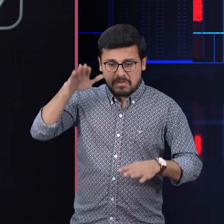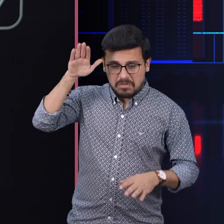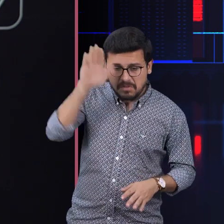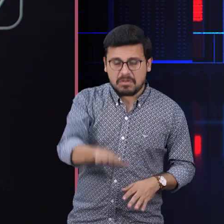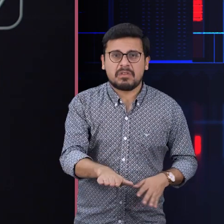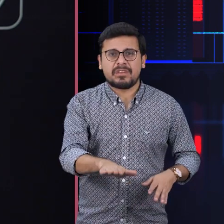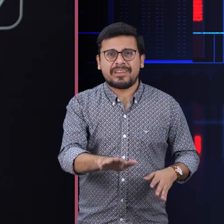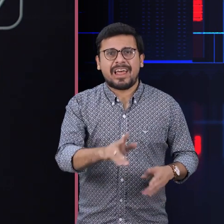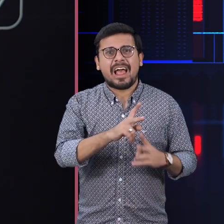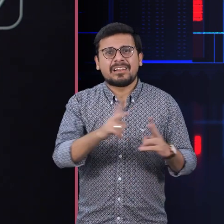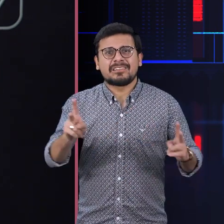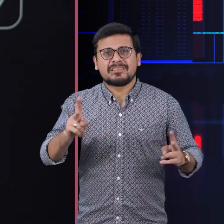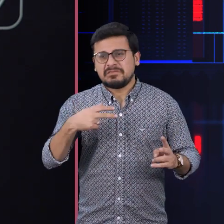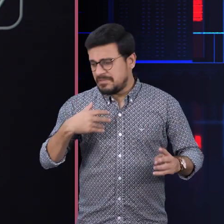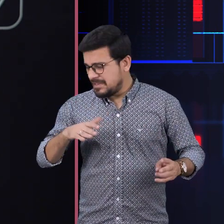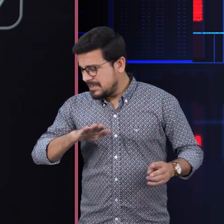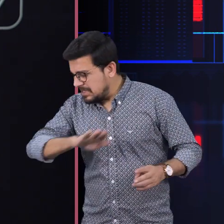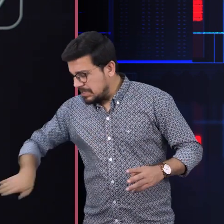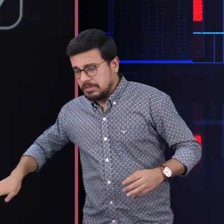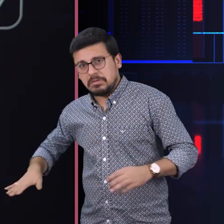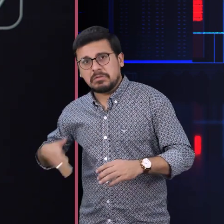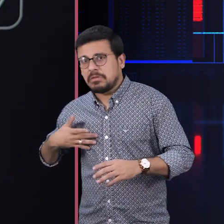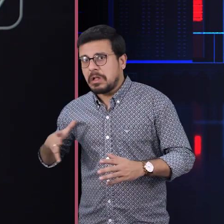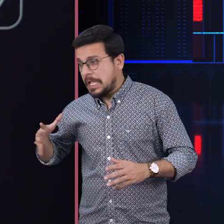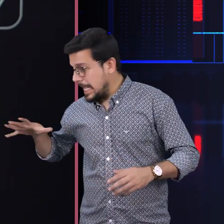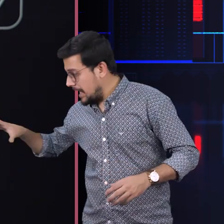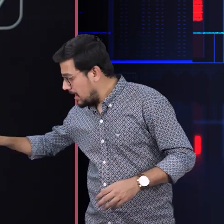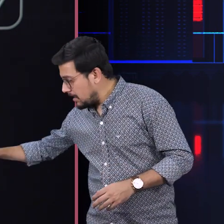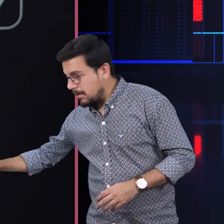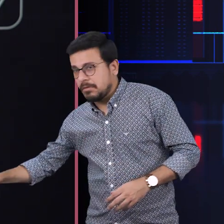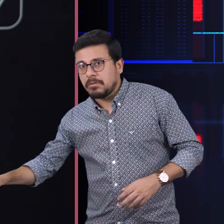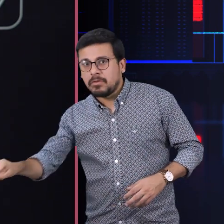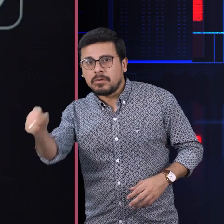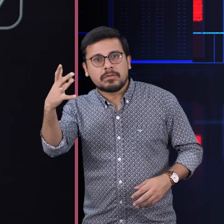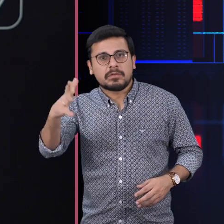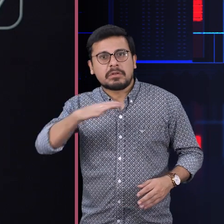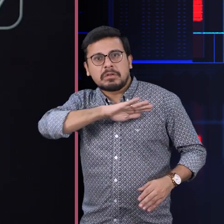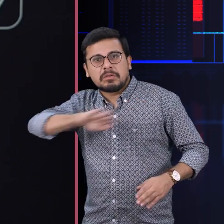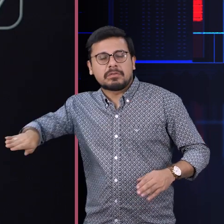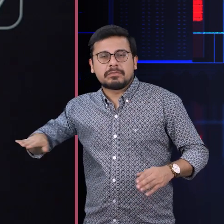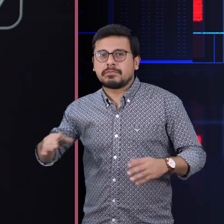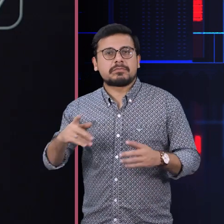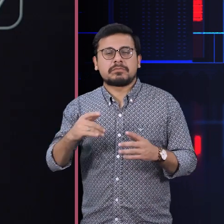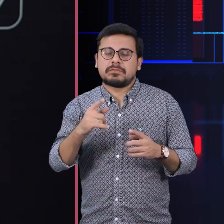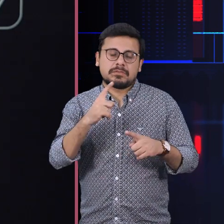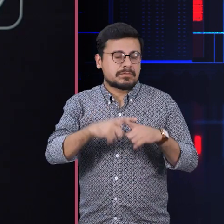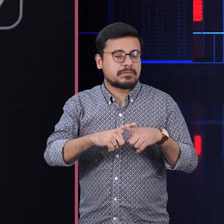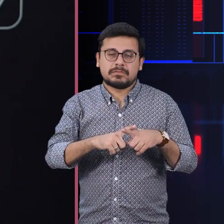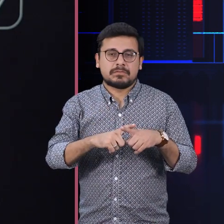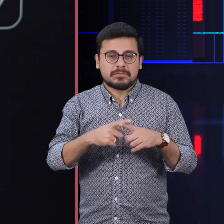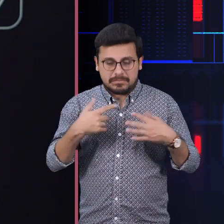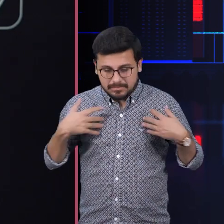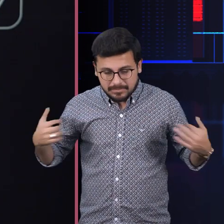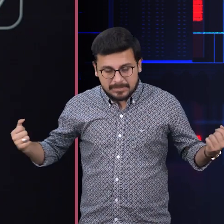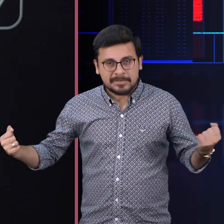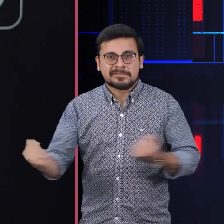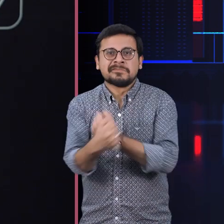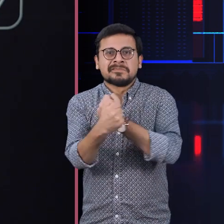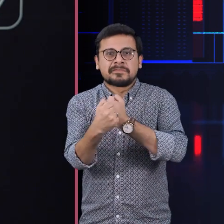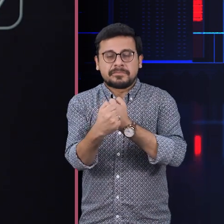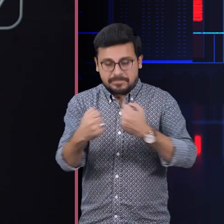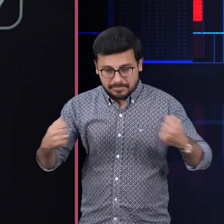life is more than this competition. It's more of collaboration now instead of